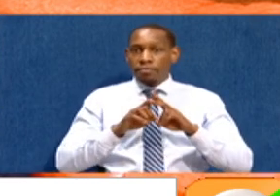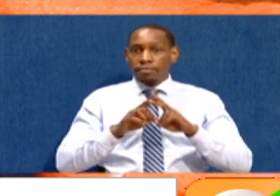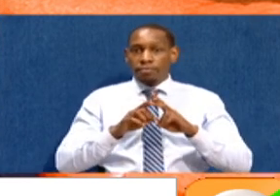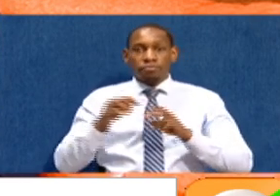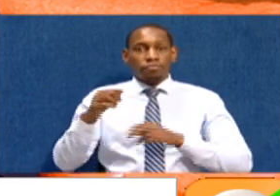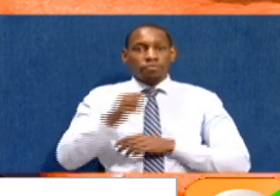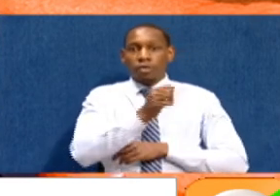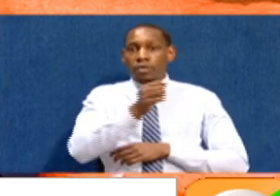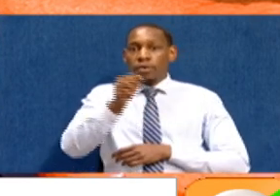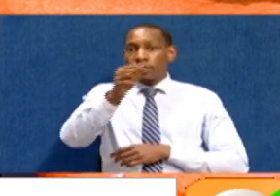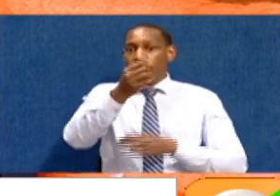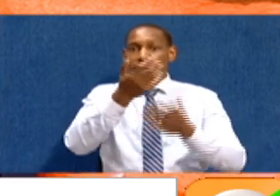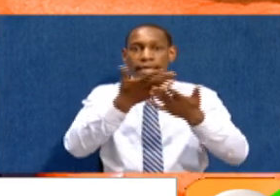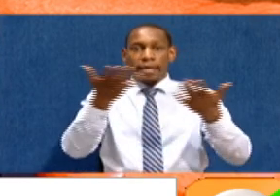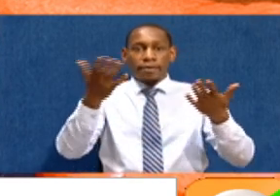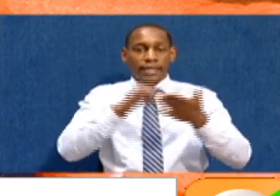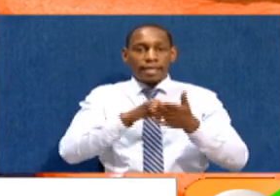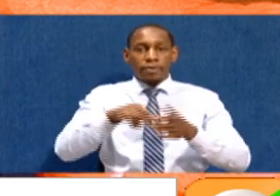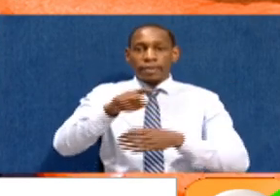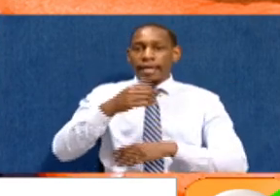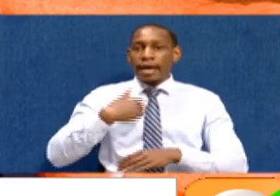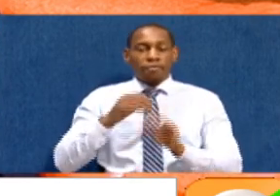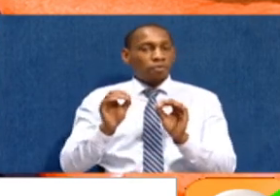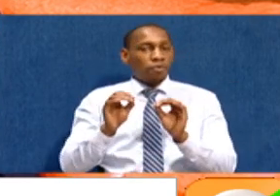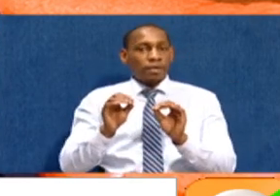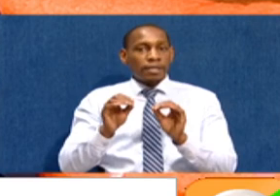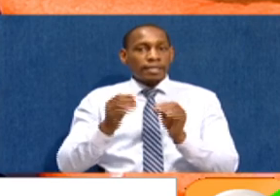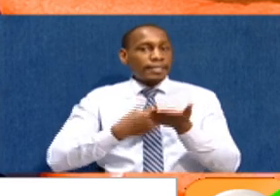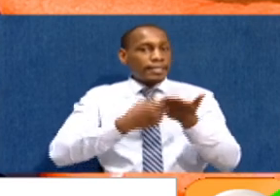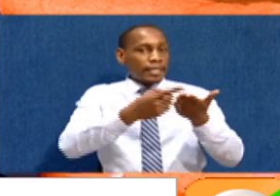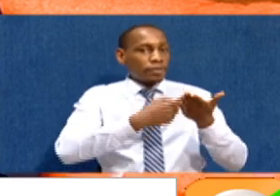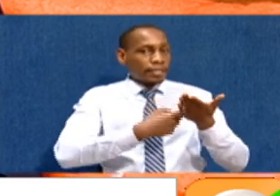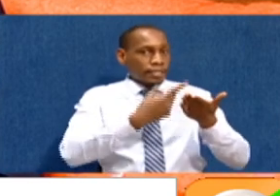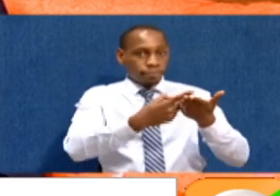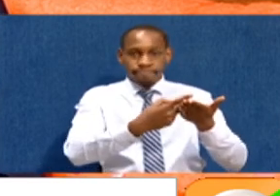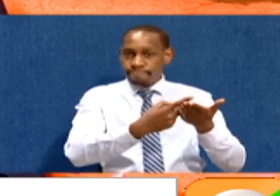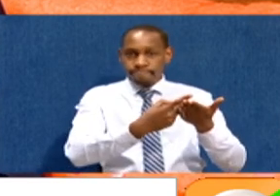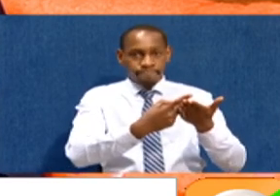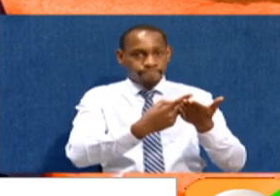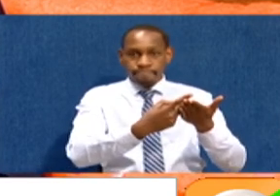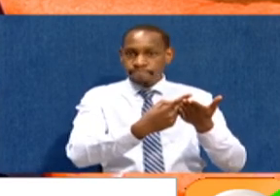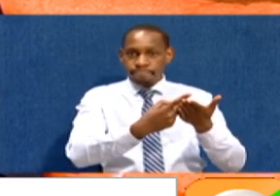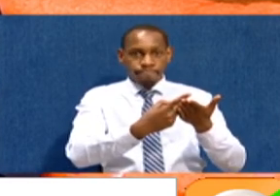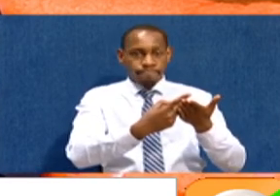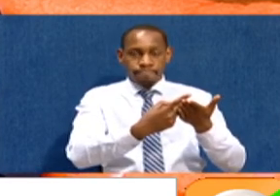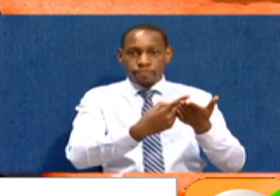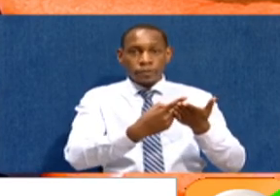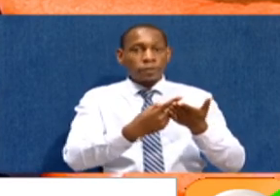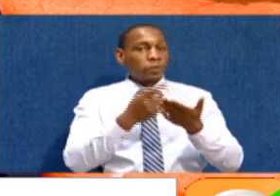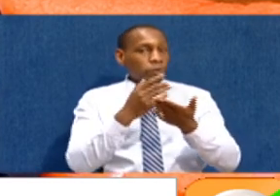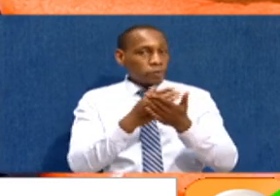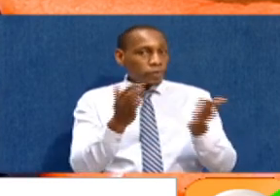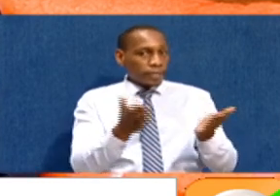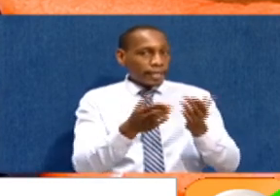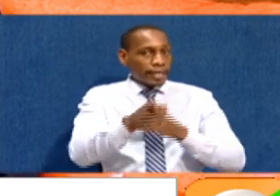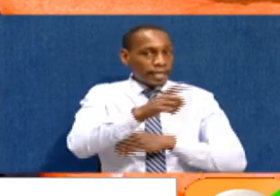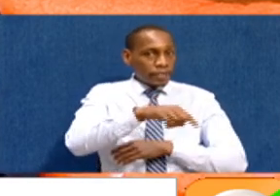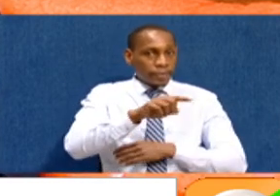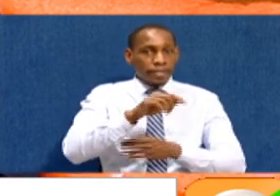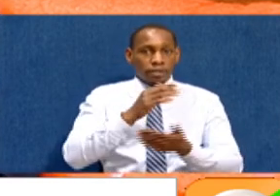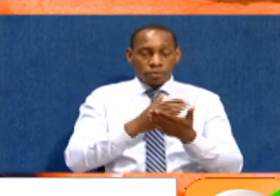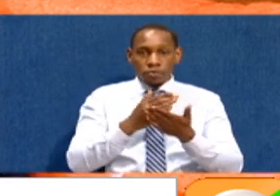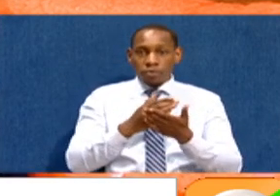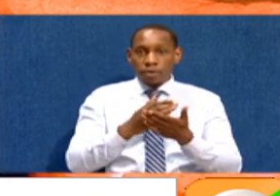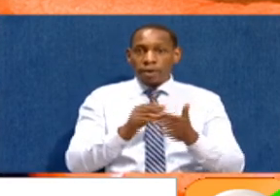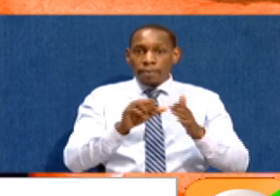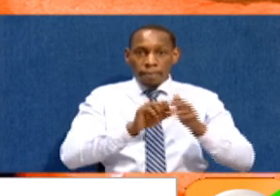going all over the place saying that let us not have that conversation, they are actually encouraging us to sit on a